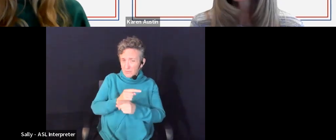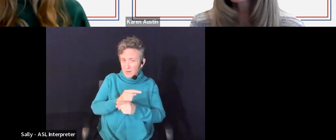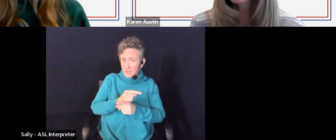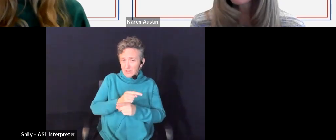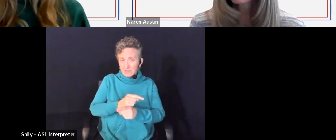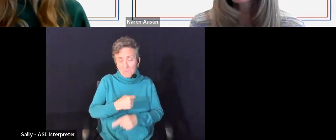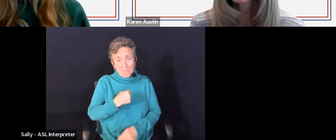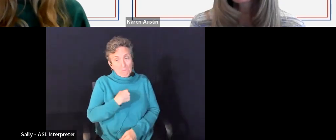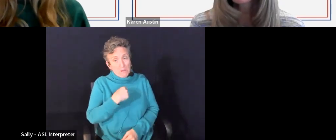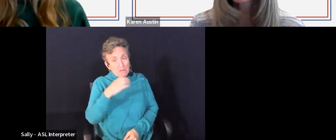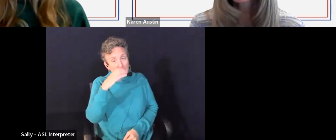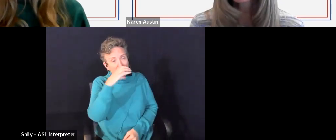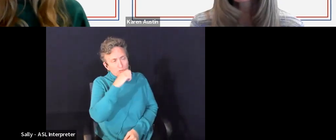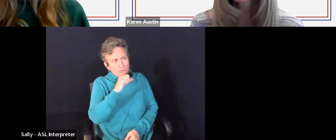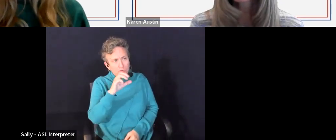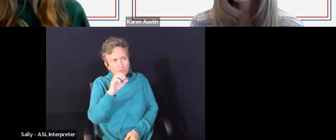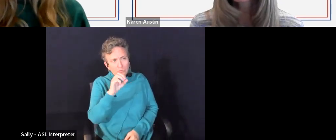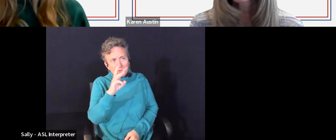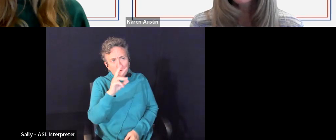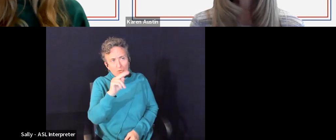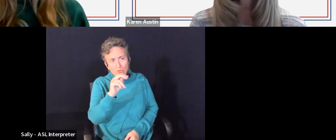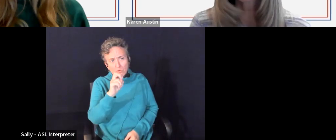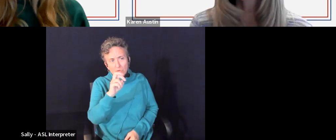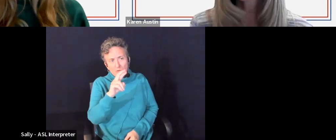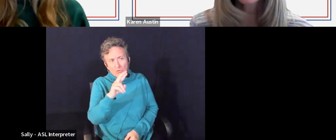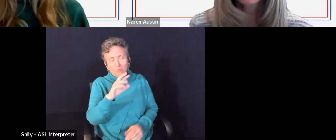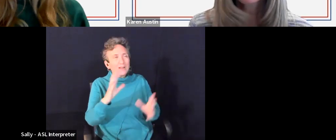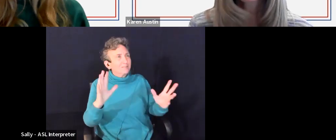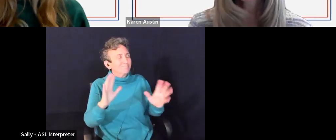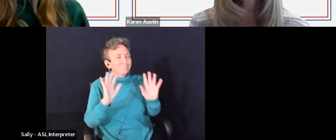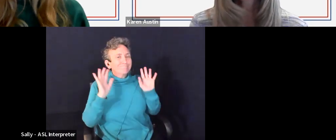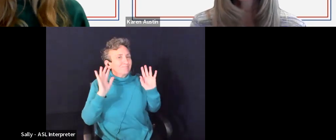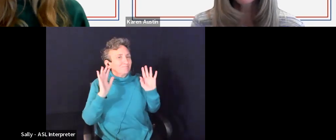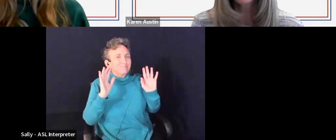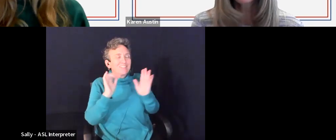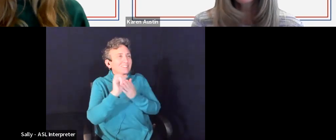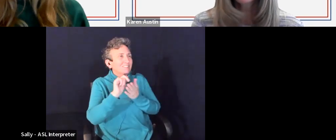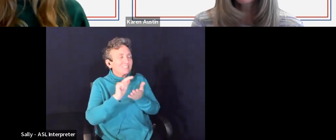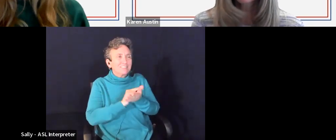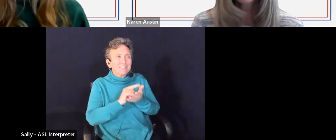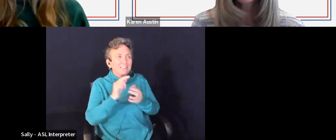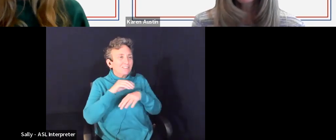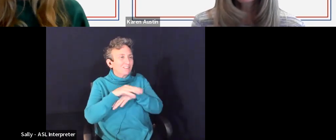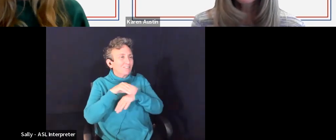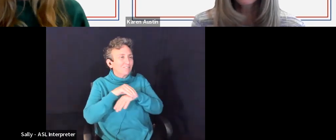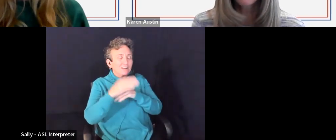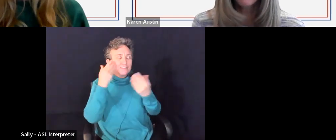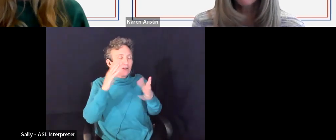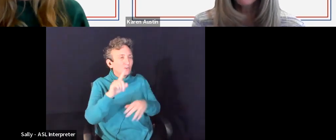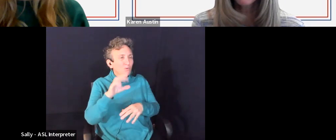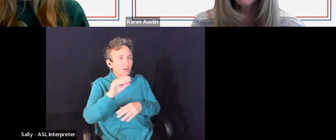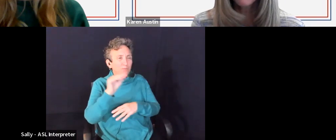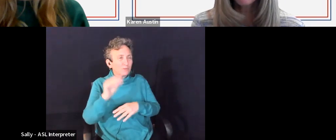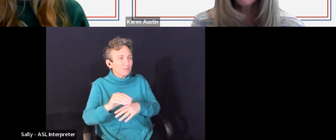I assume the owner would be the person. Honestly, I can't give legal advice there. I'm not 100% sure. I'm